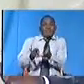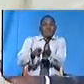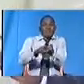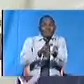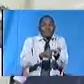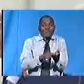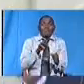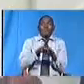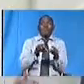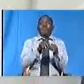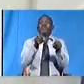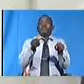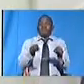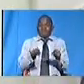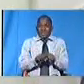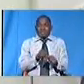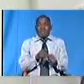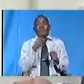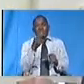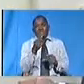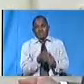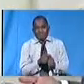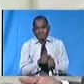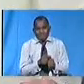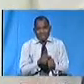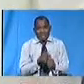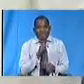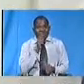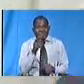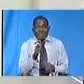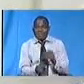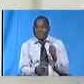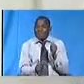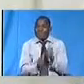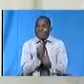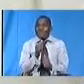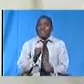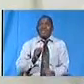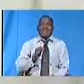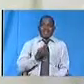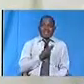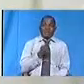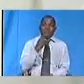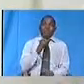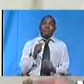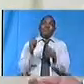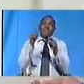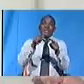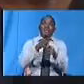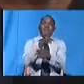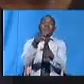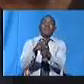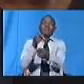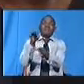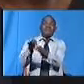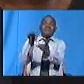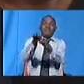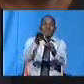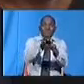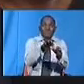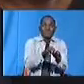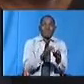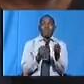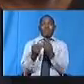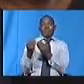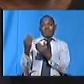polling stations would have indicated it. And in fact, most of us that attended the polling stations would go